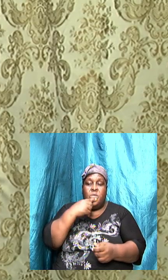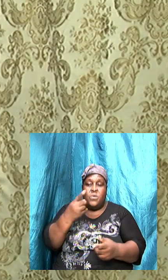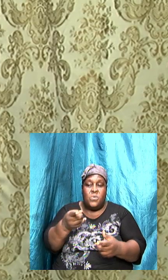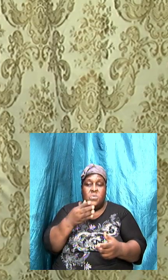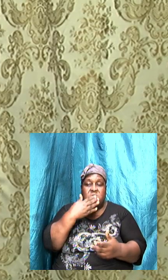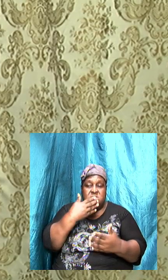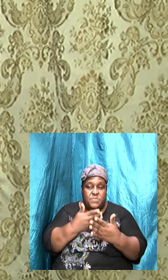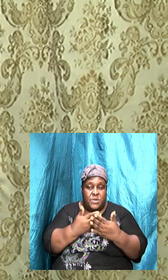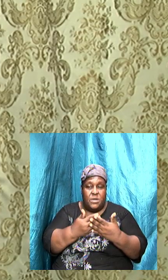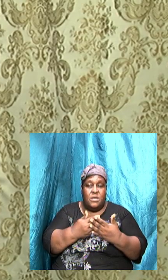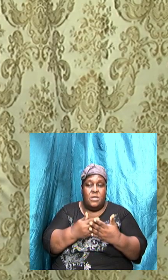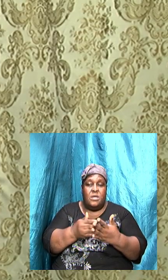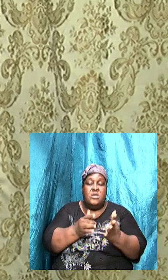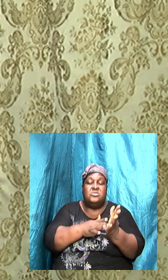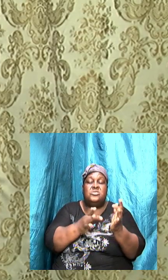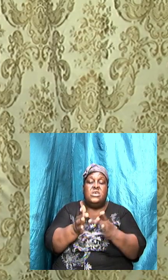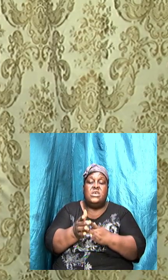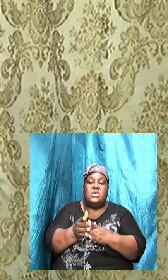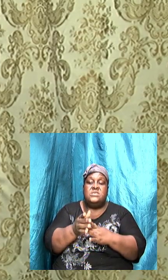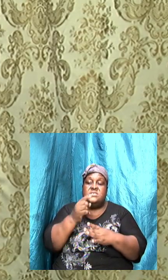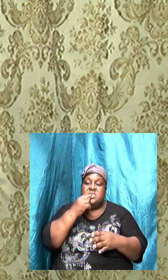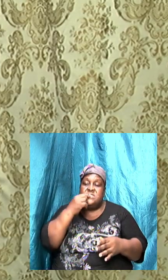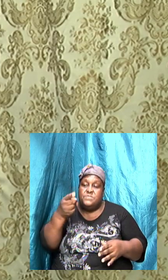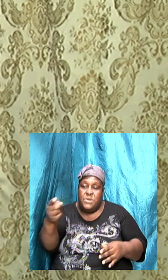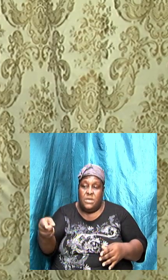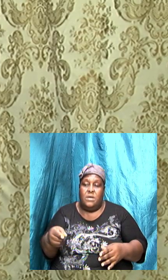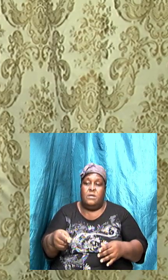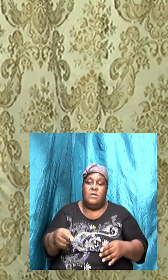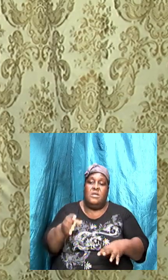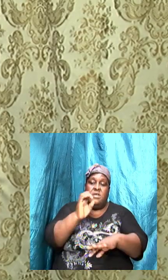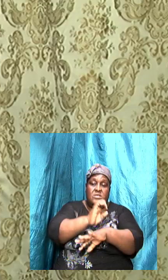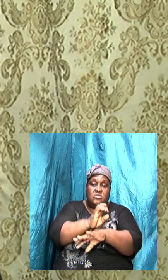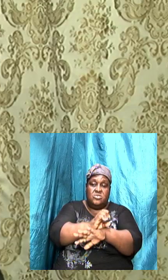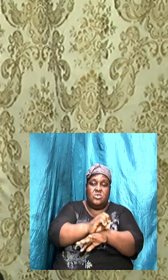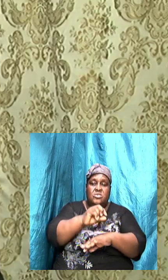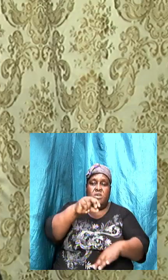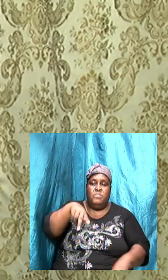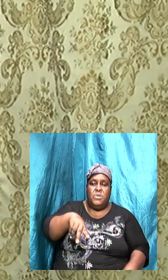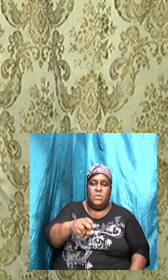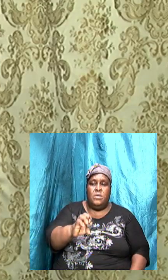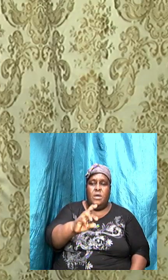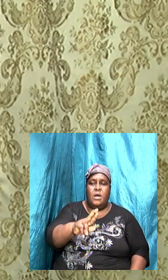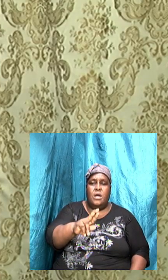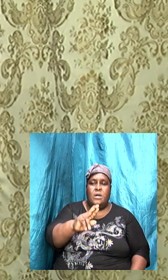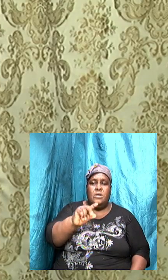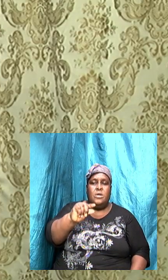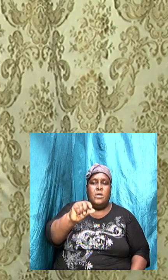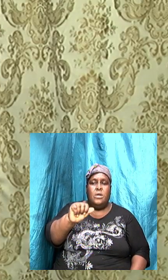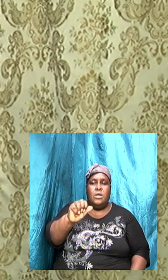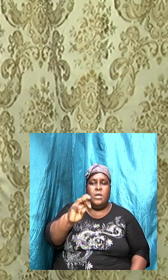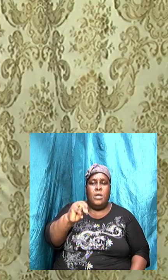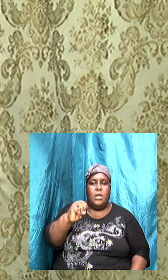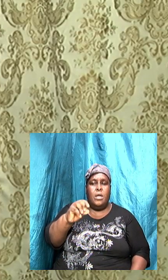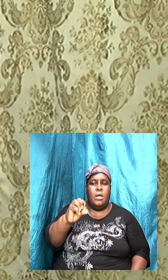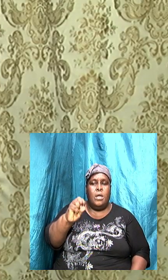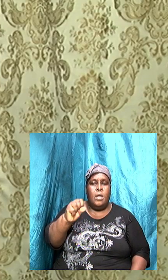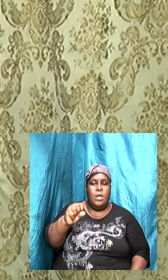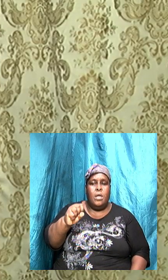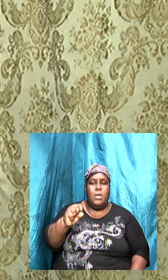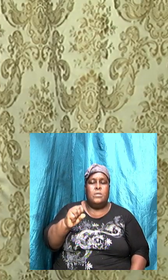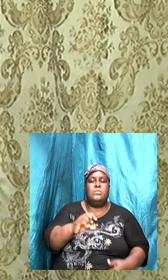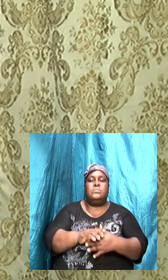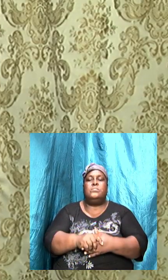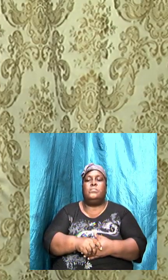that Jesus made to the church at Pergamos. And from there, we are going to move, and we might